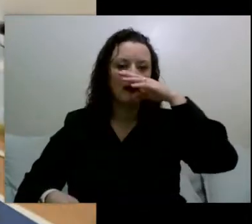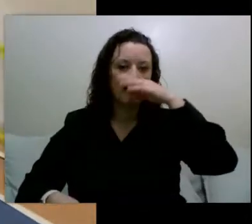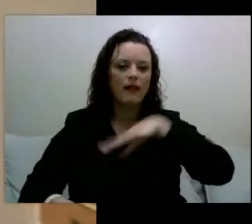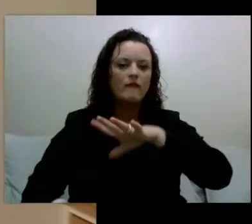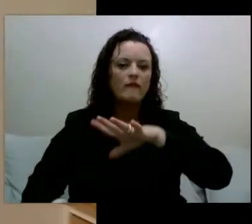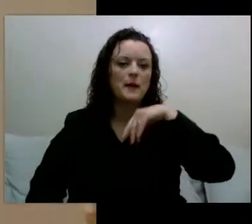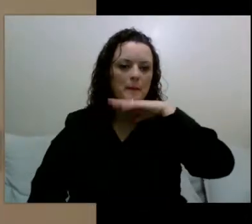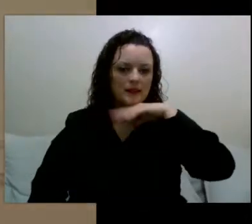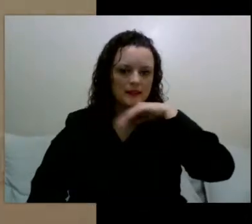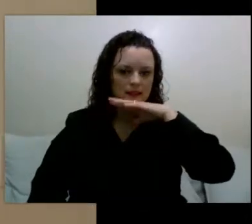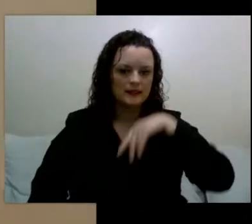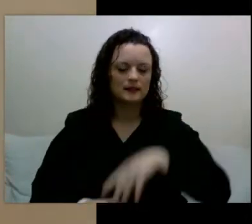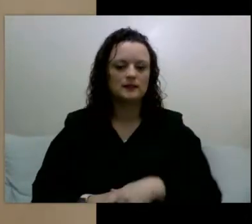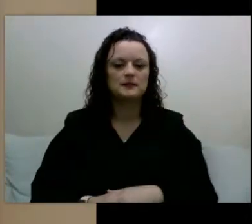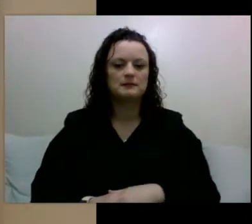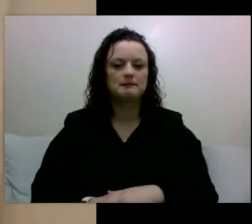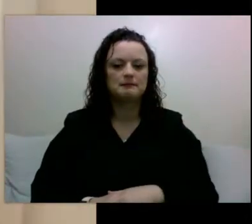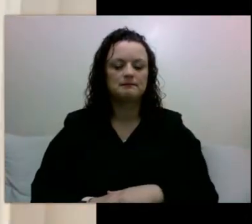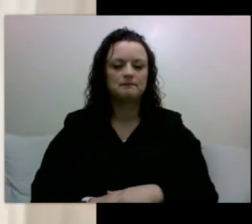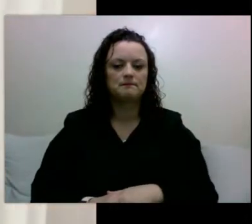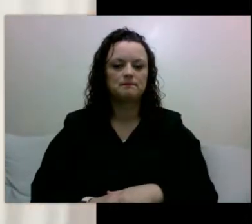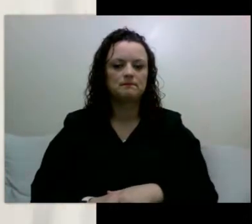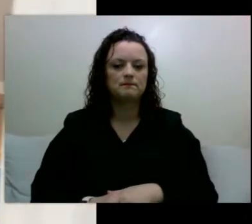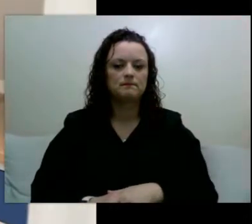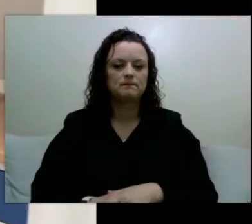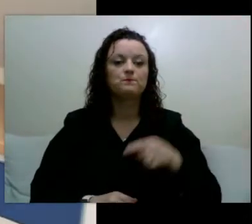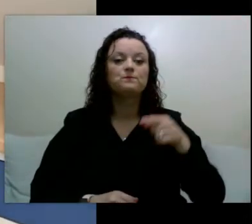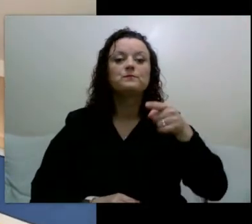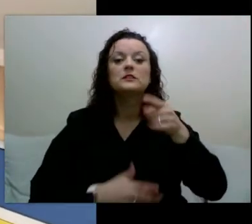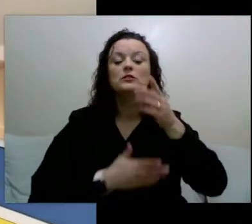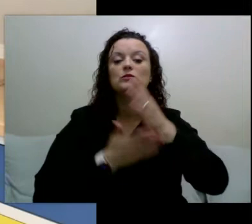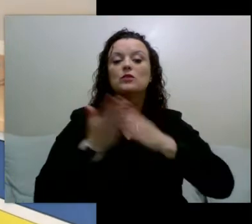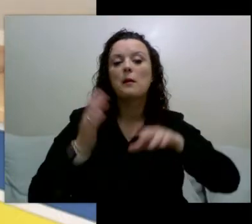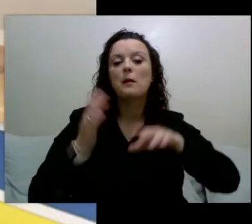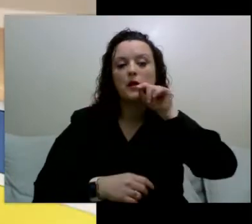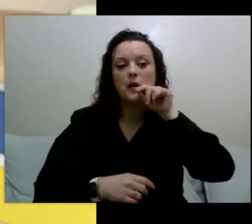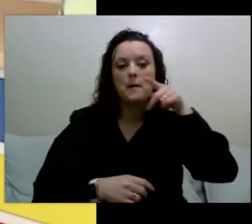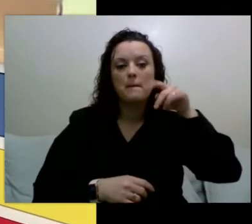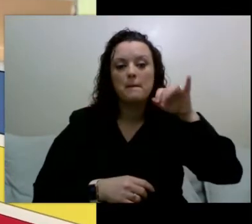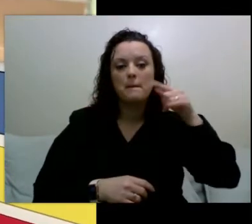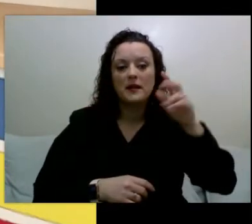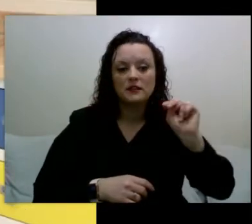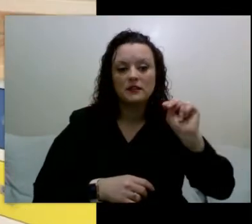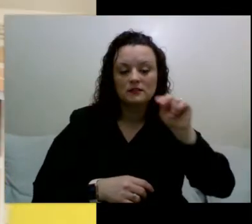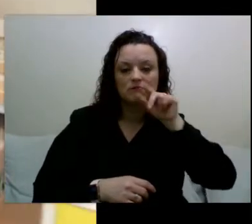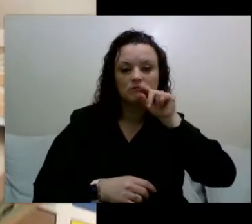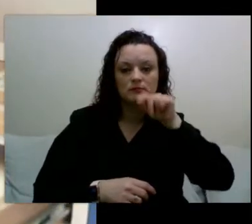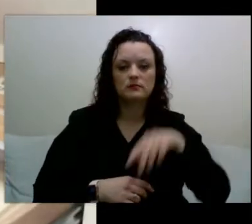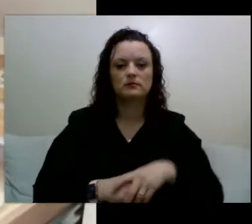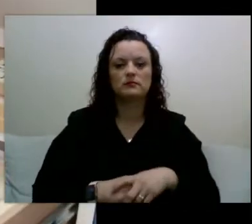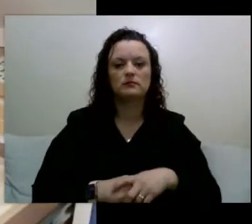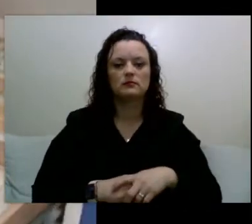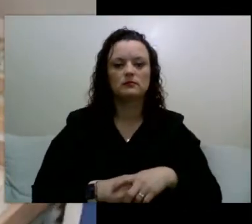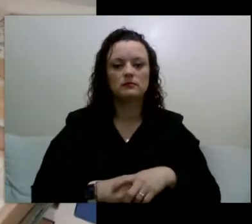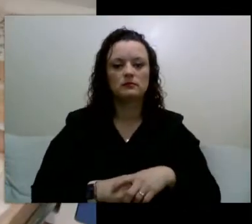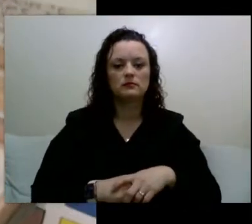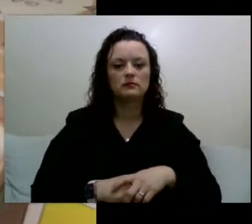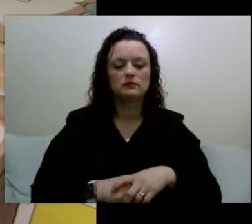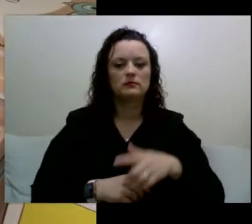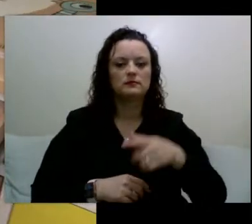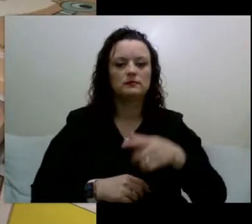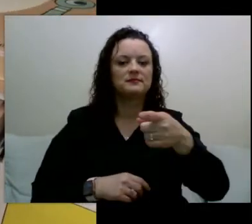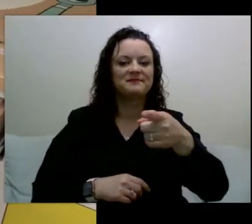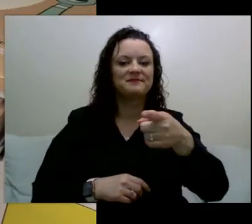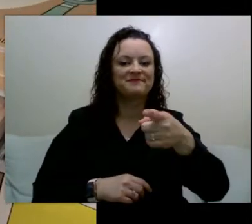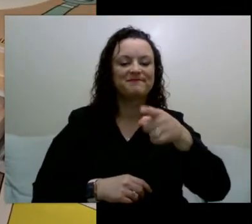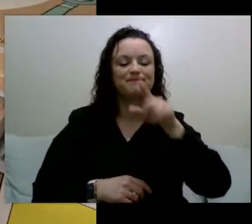Here are some of the pigeon ones. Here's the